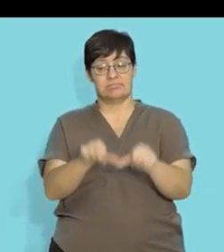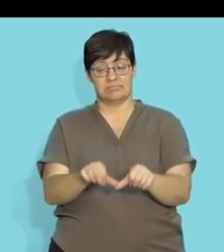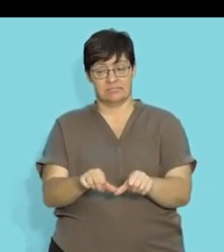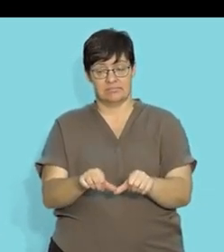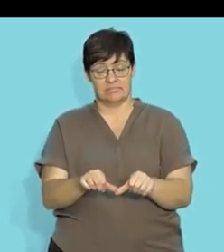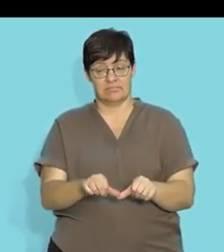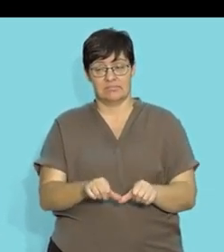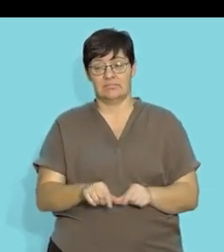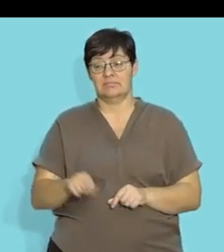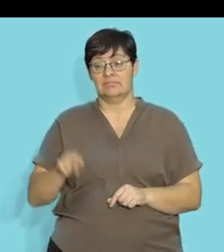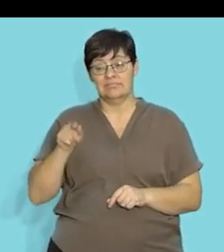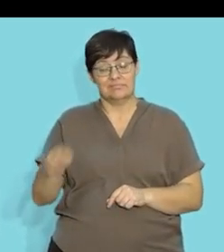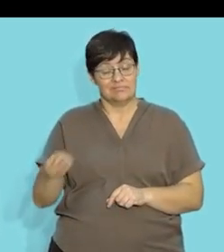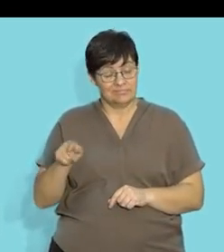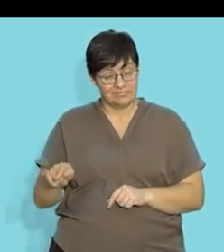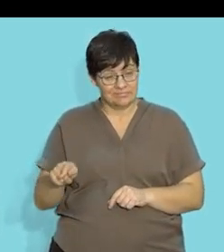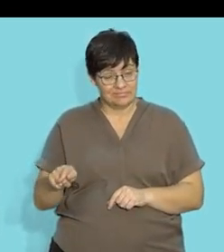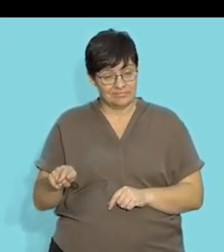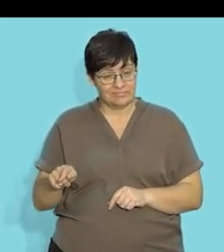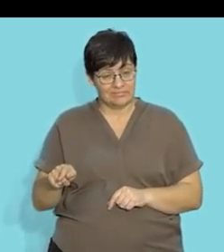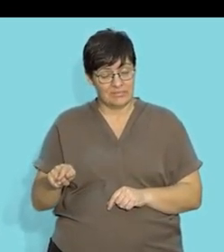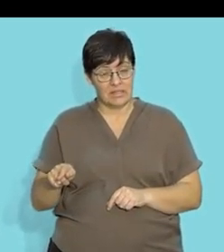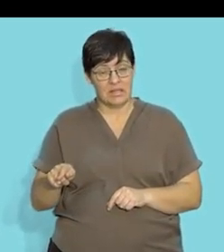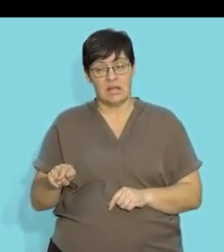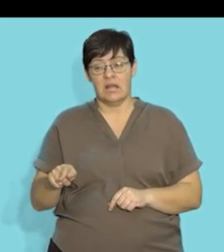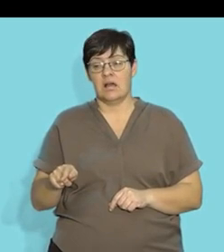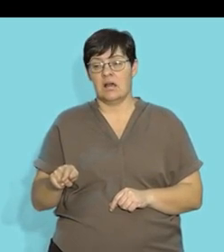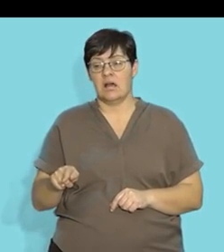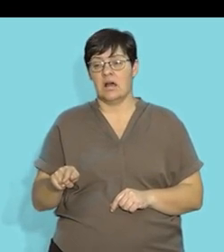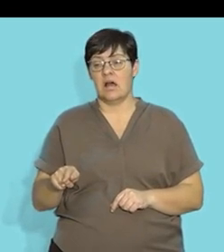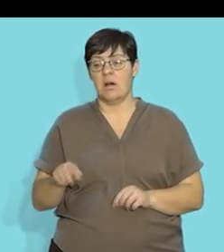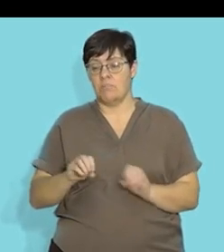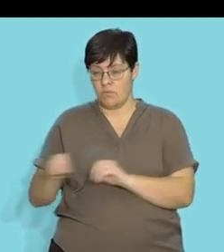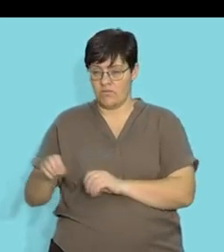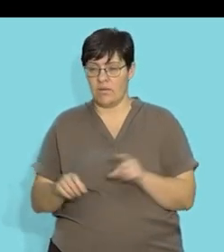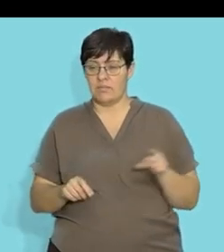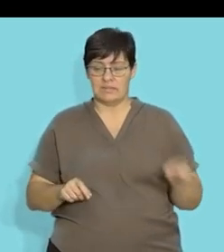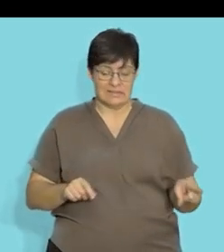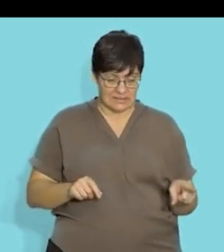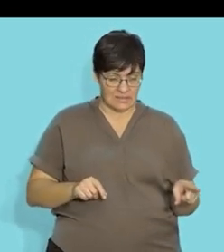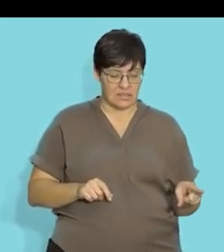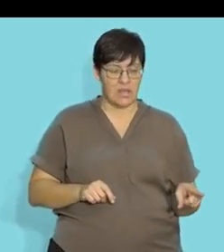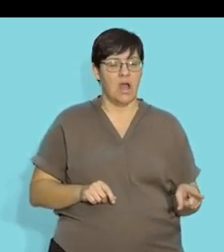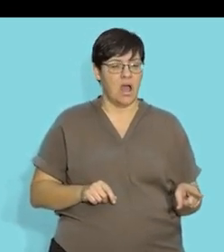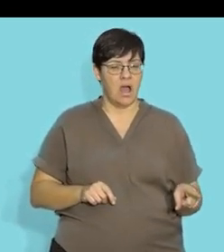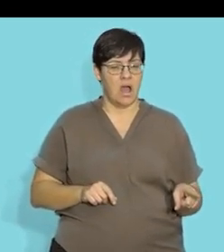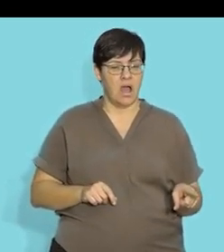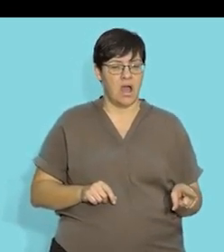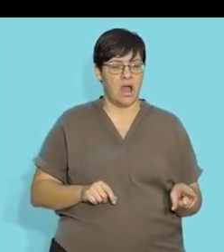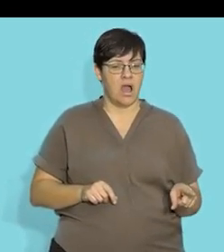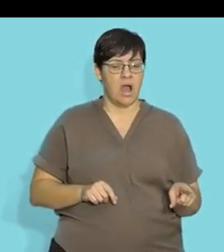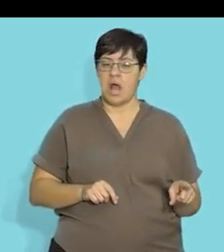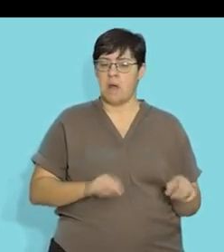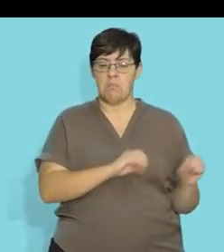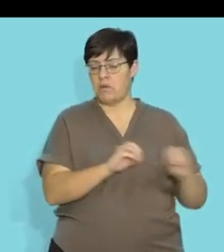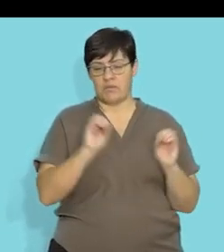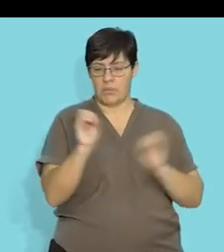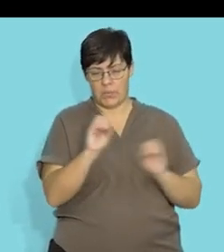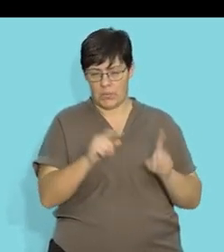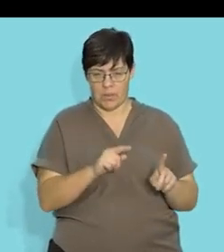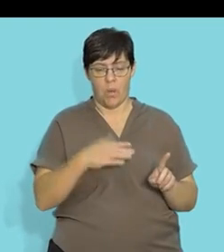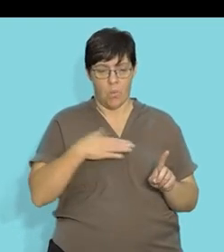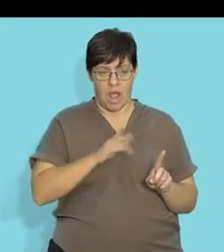the plant that is stationary tends to move towards the source of light. So this natural bending means that the